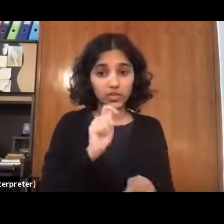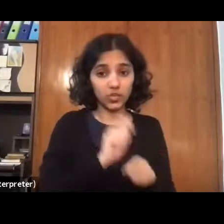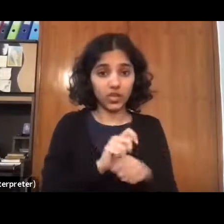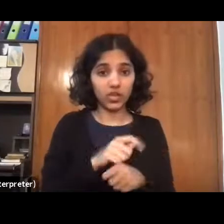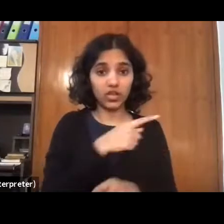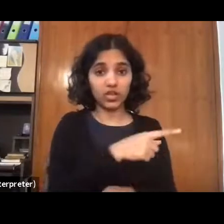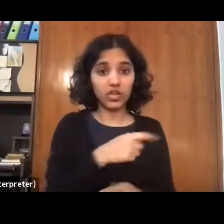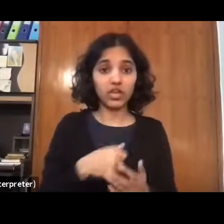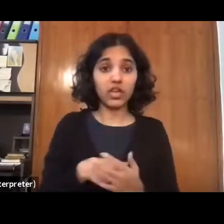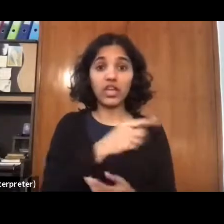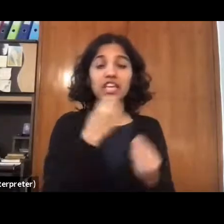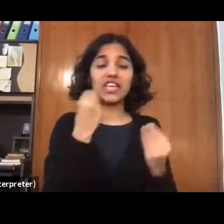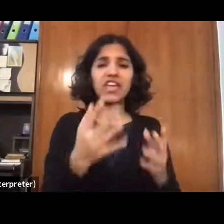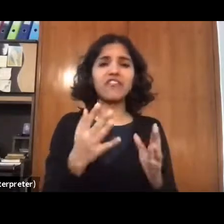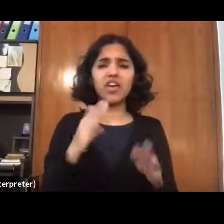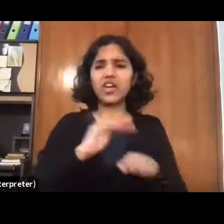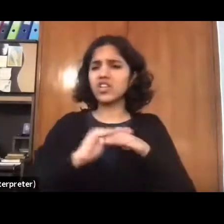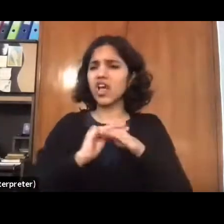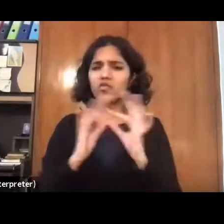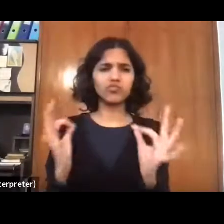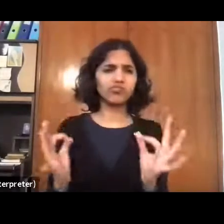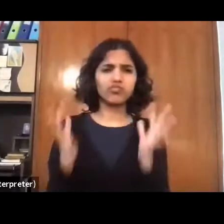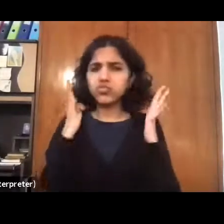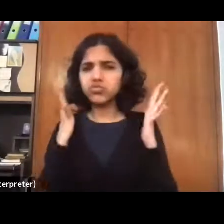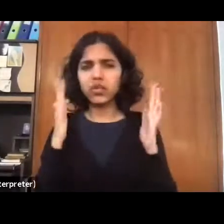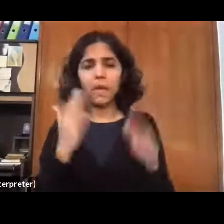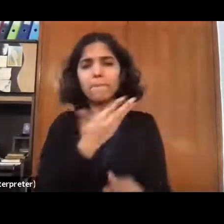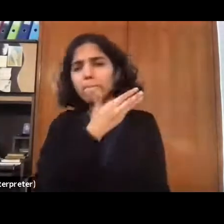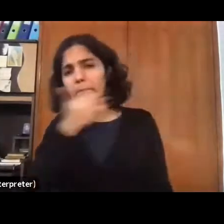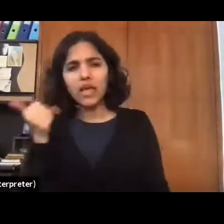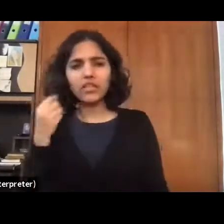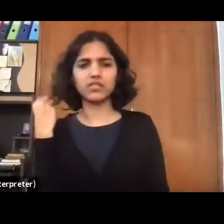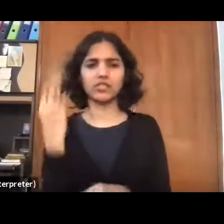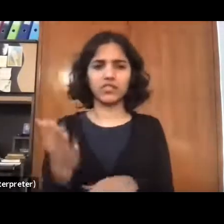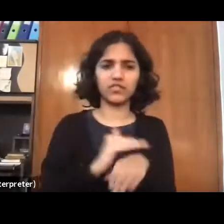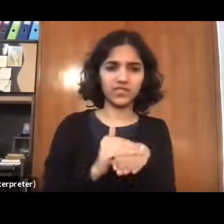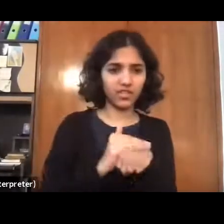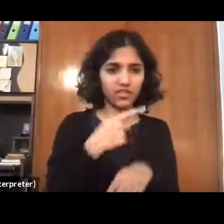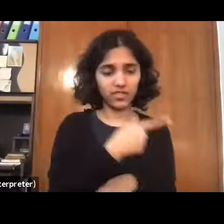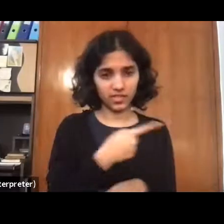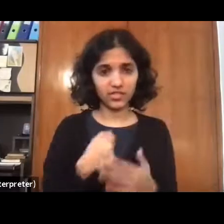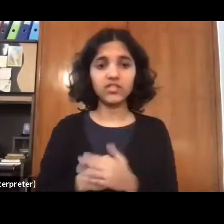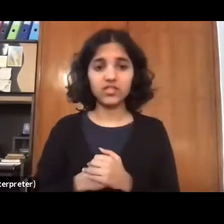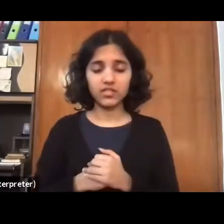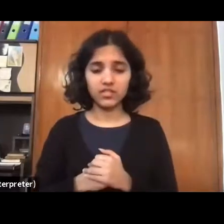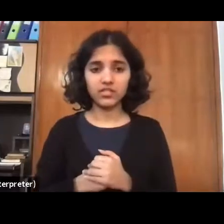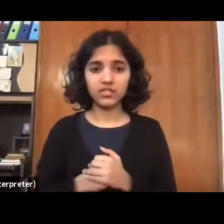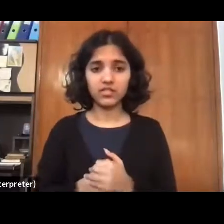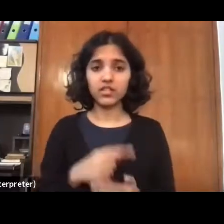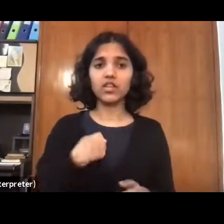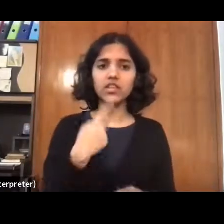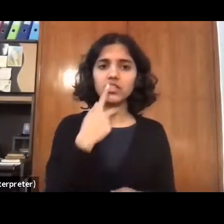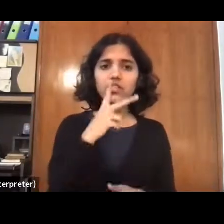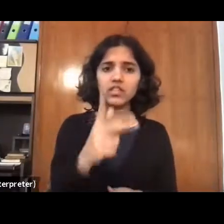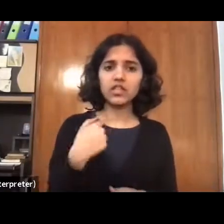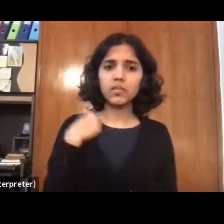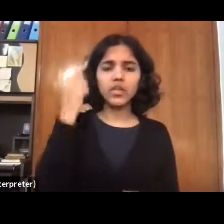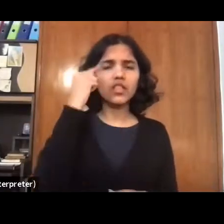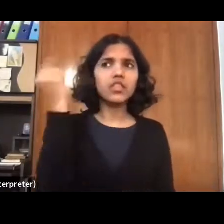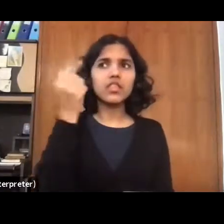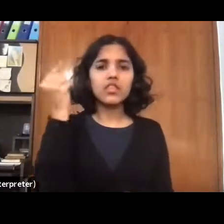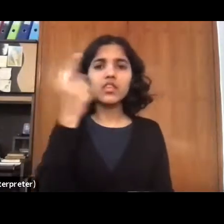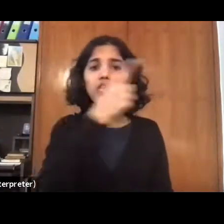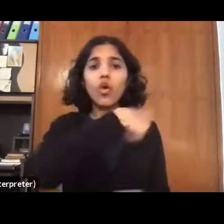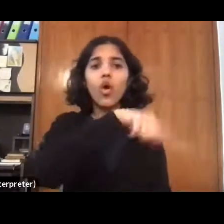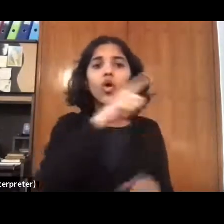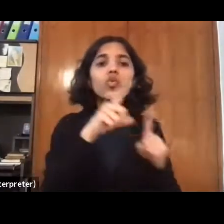some of the best services that that customers could ever have. I can only think about what would